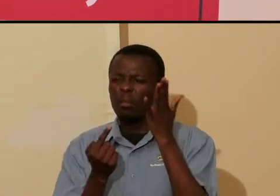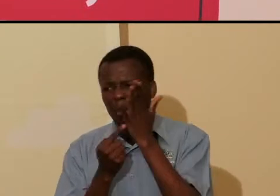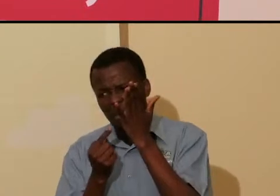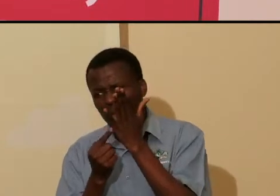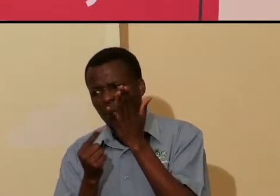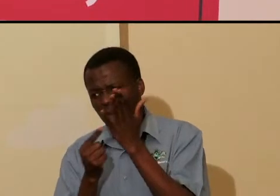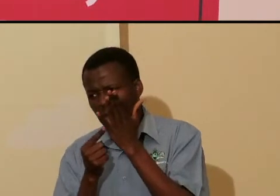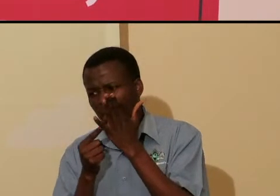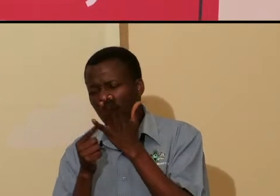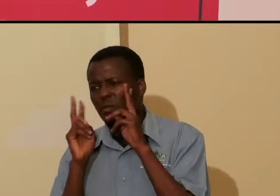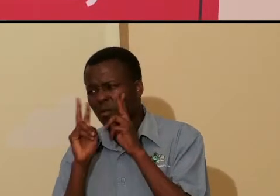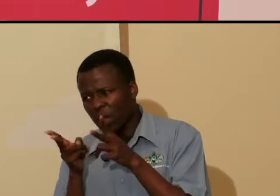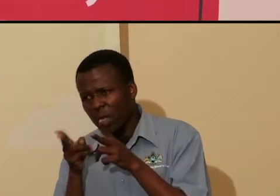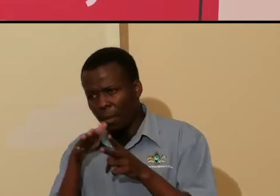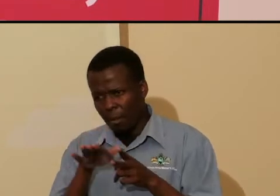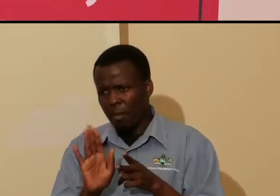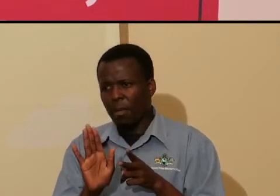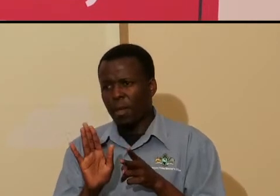is left behind,